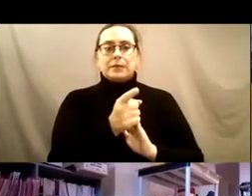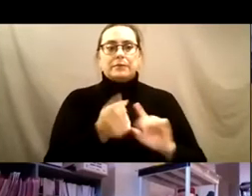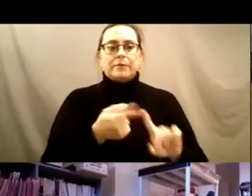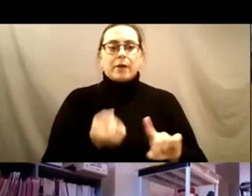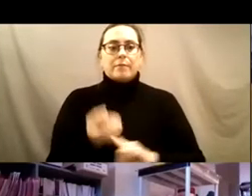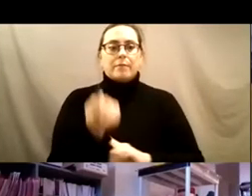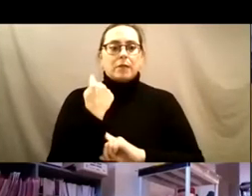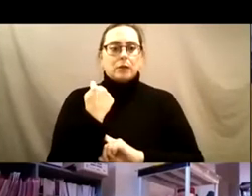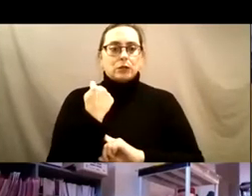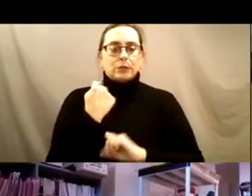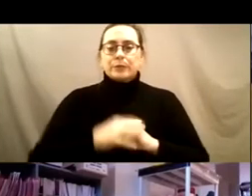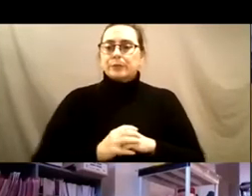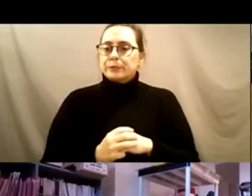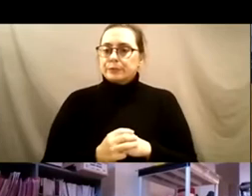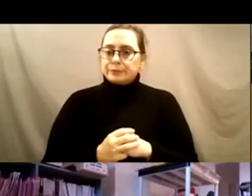last year?